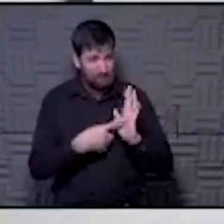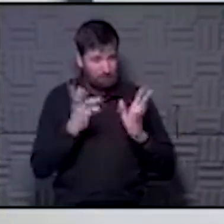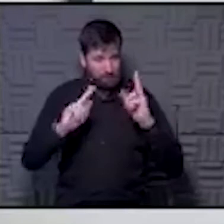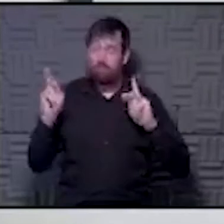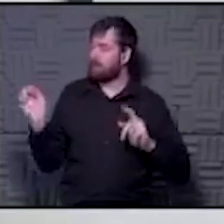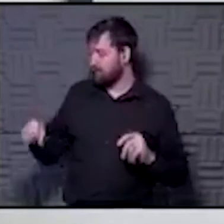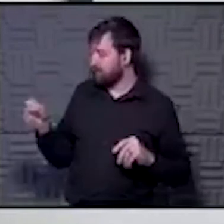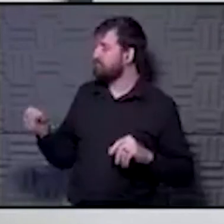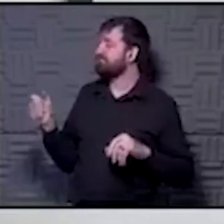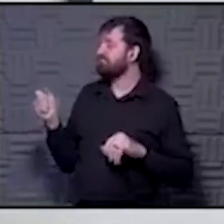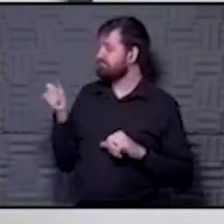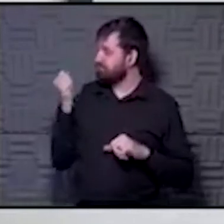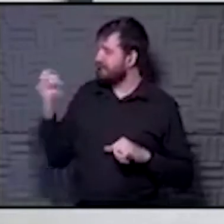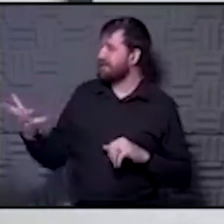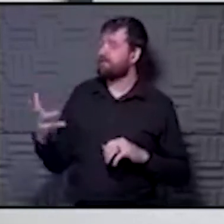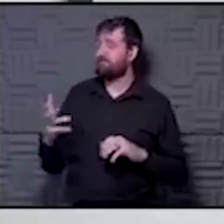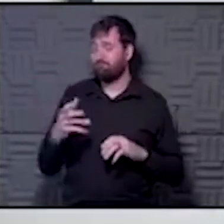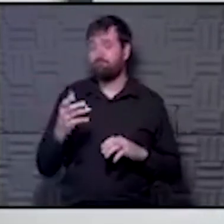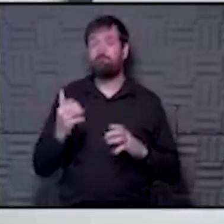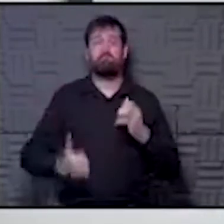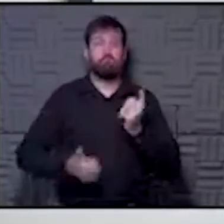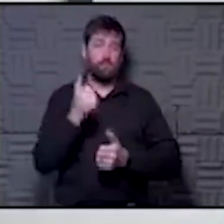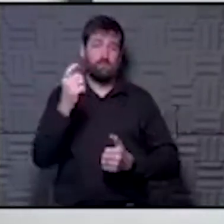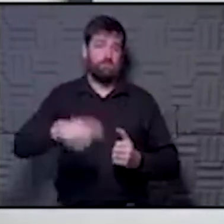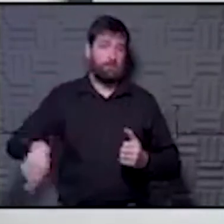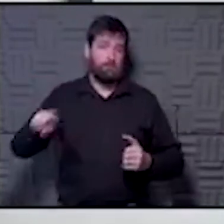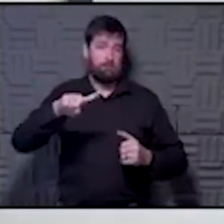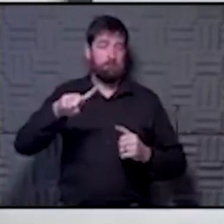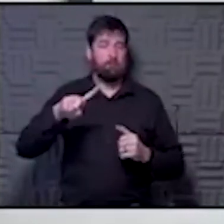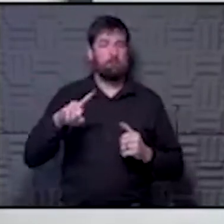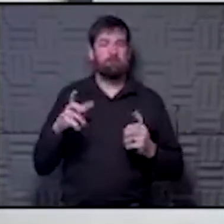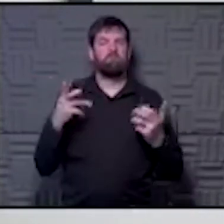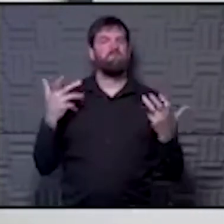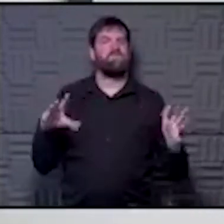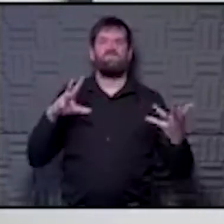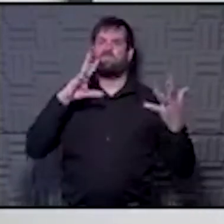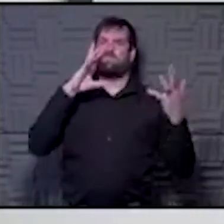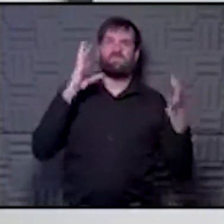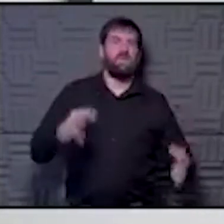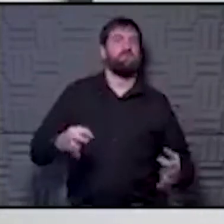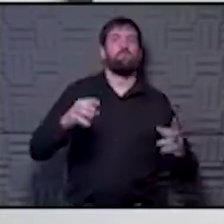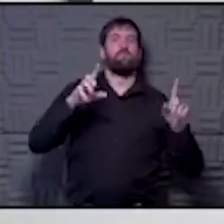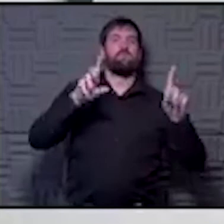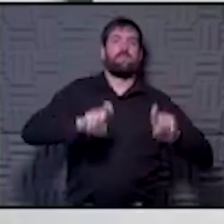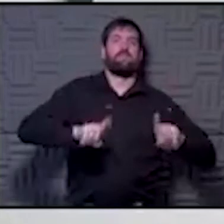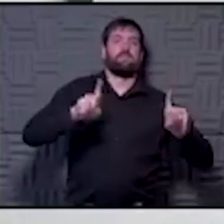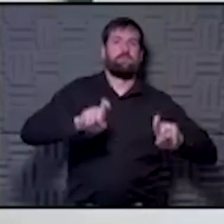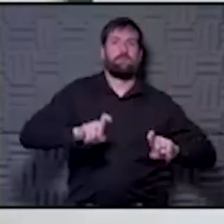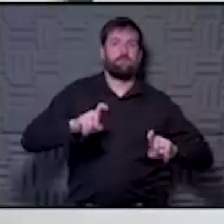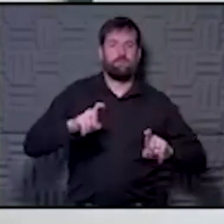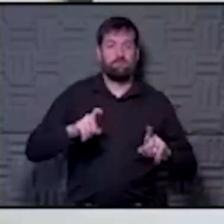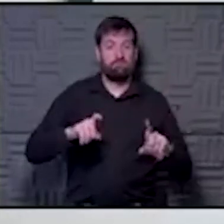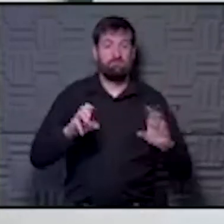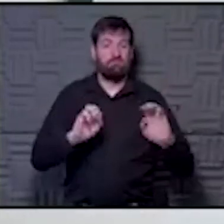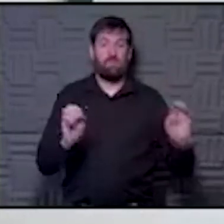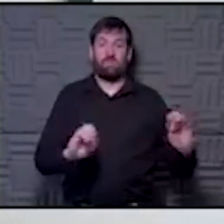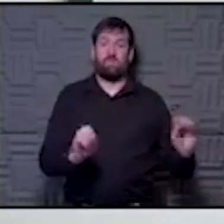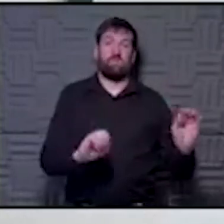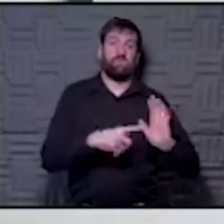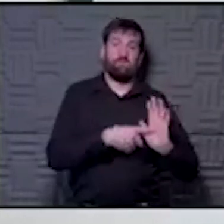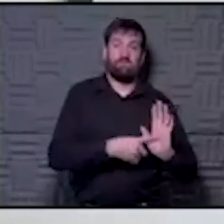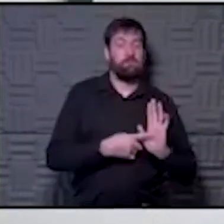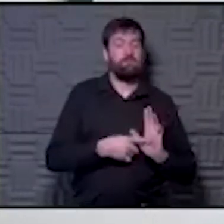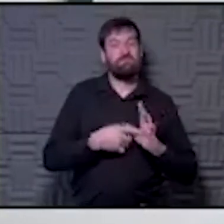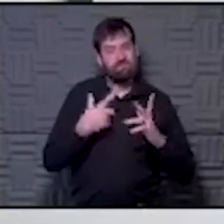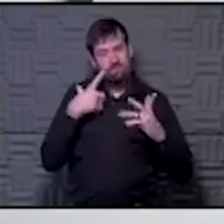quite a few. Most of them have decided to get tested. Most people decide to get tested even if they are asymptomatic